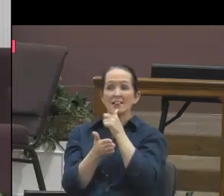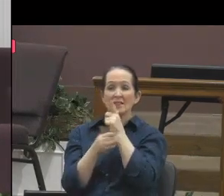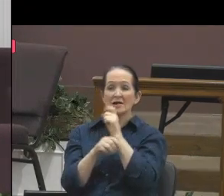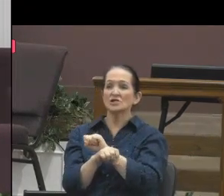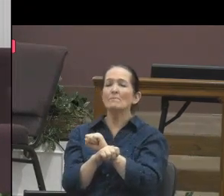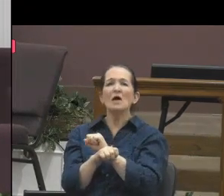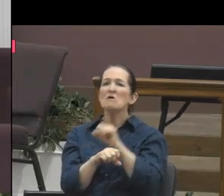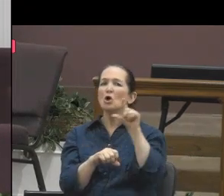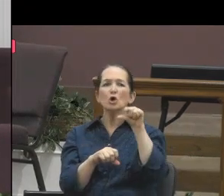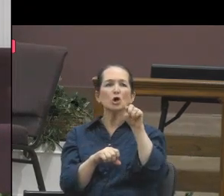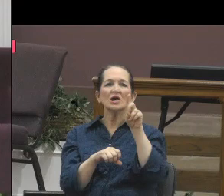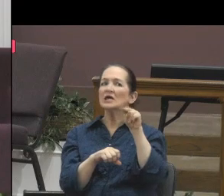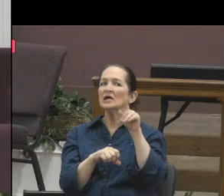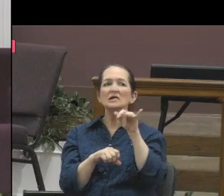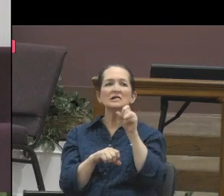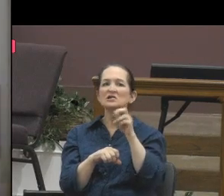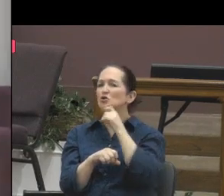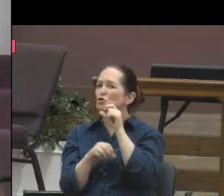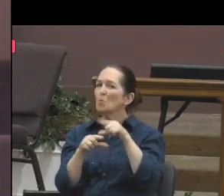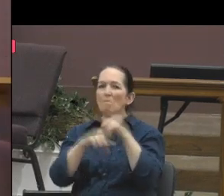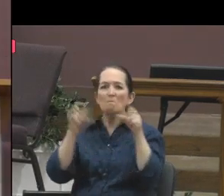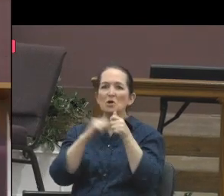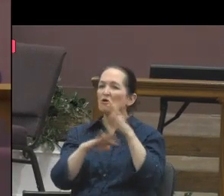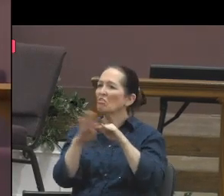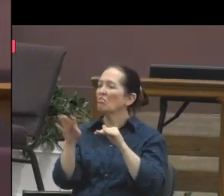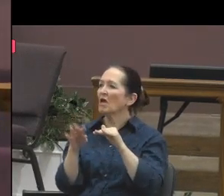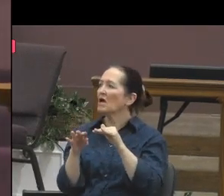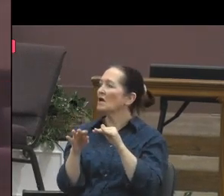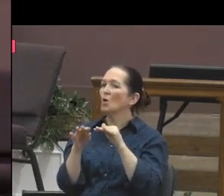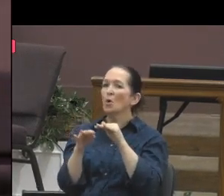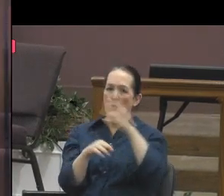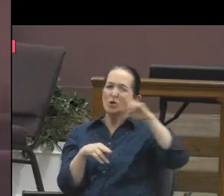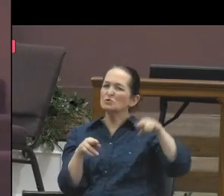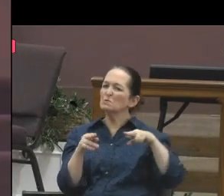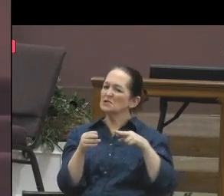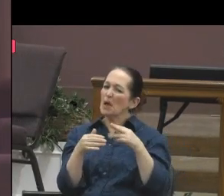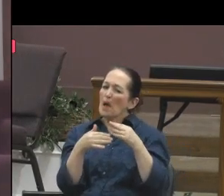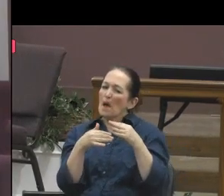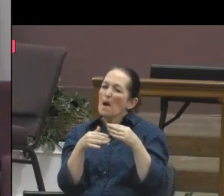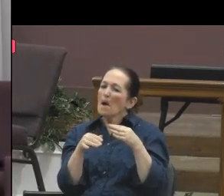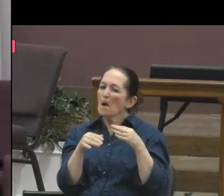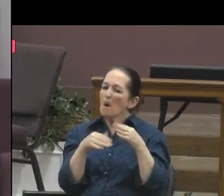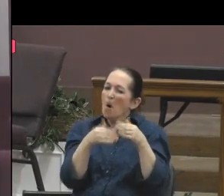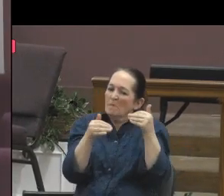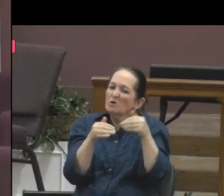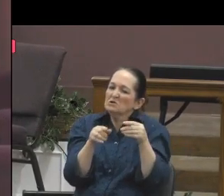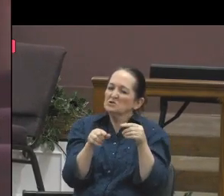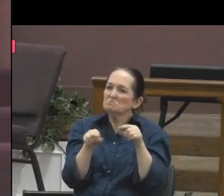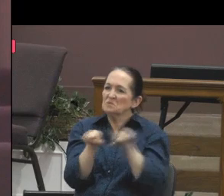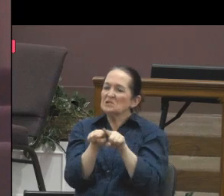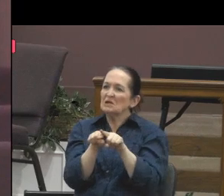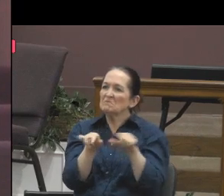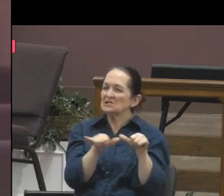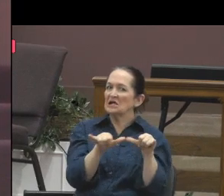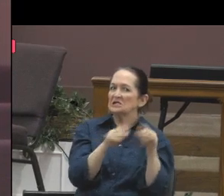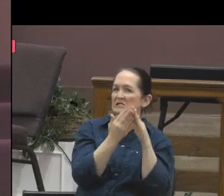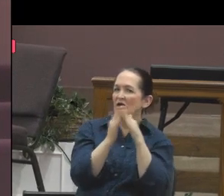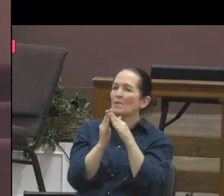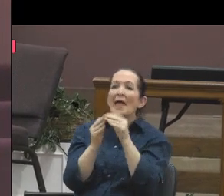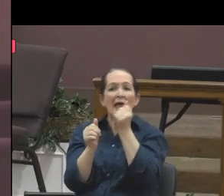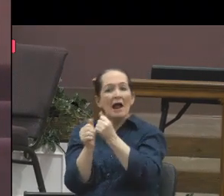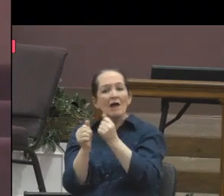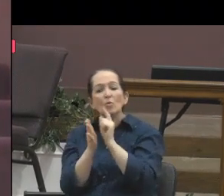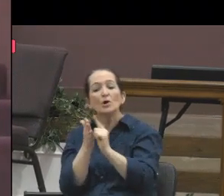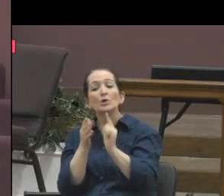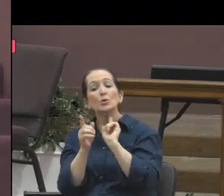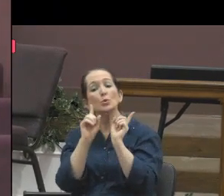is no bigger than Richmond. Population-wise, it's about the same size, but every week you go by Main Street,